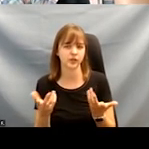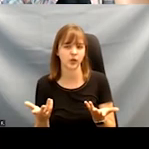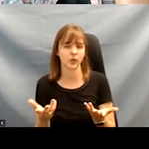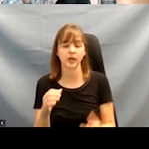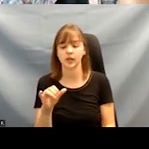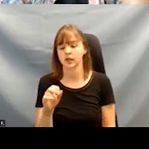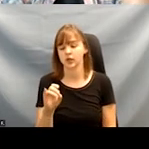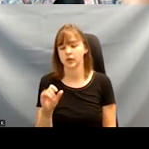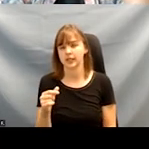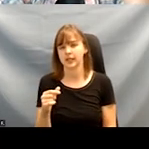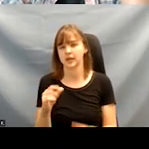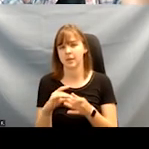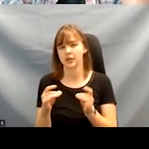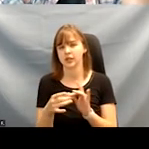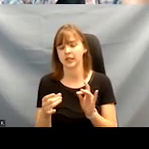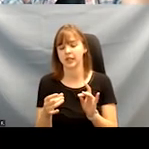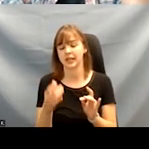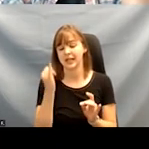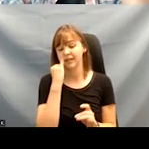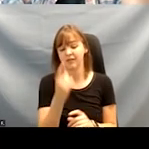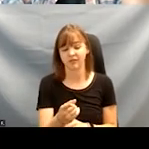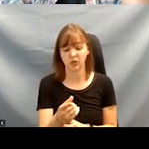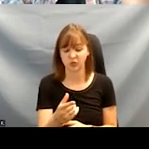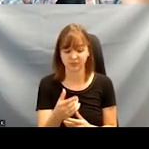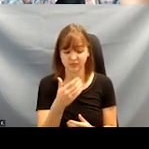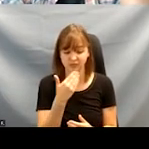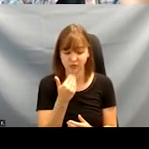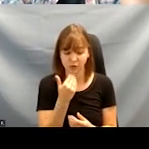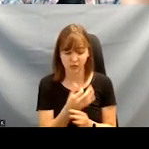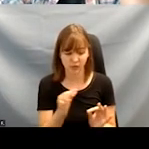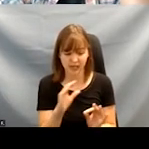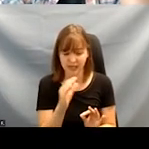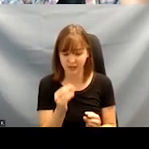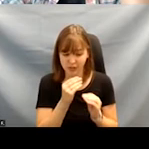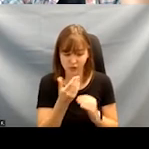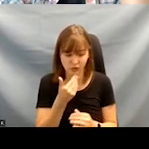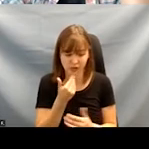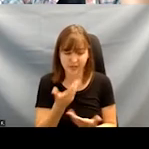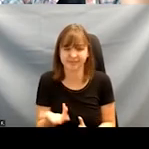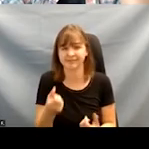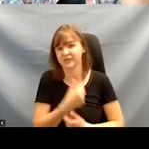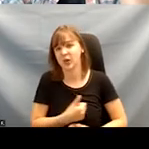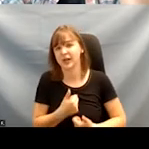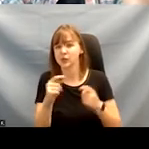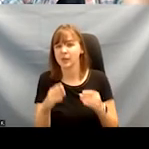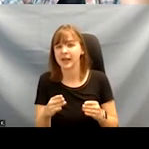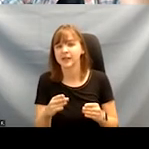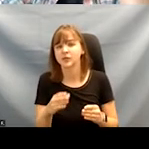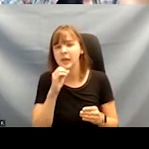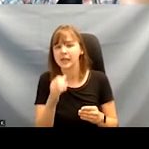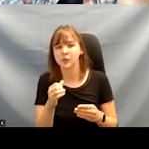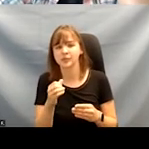was saying, like they might not be our target demographic, but we don't want to, but because of that, but with that being said, we don't want to let